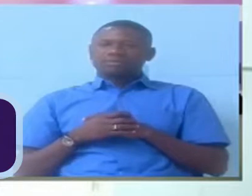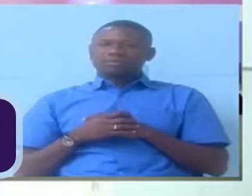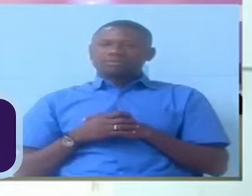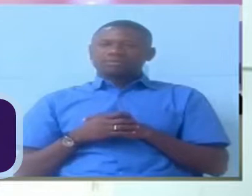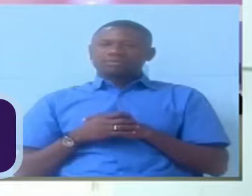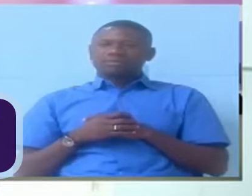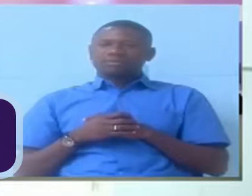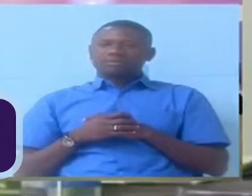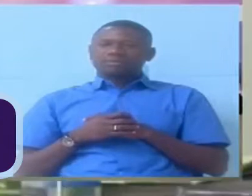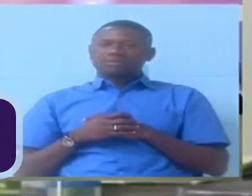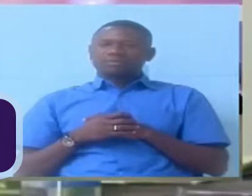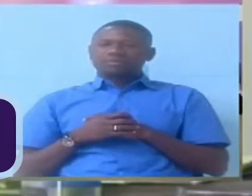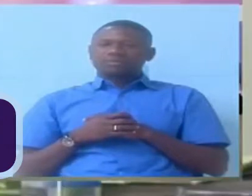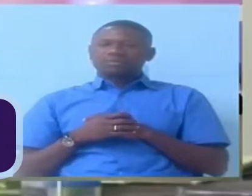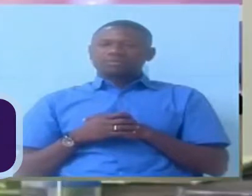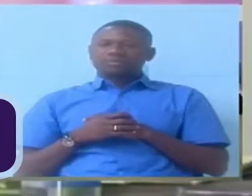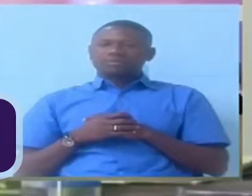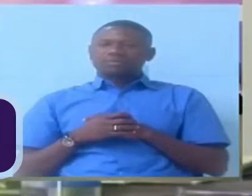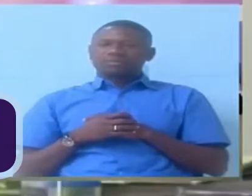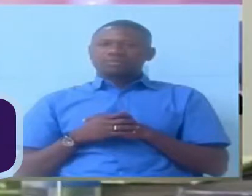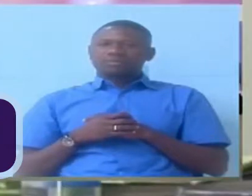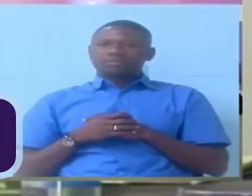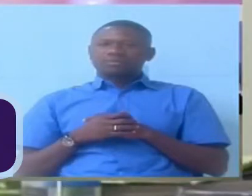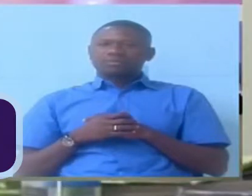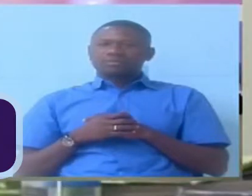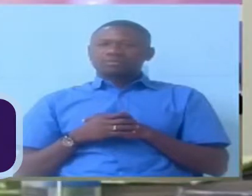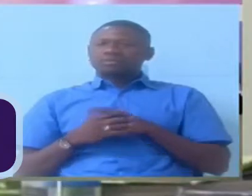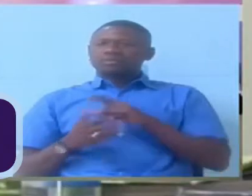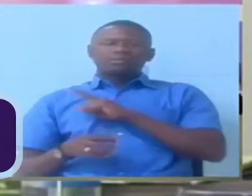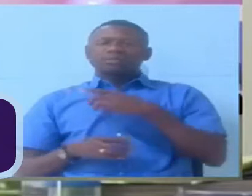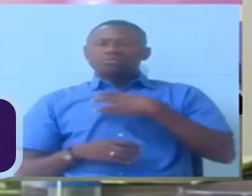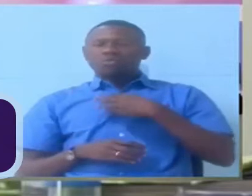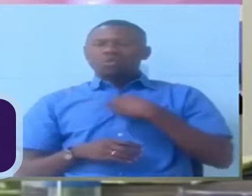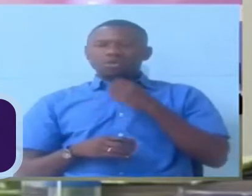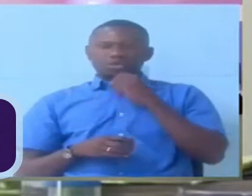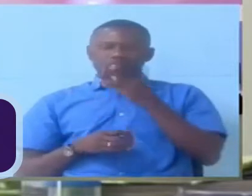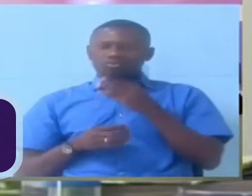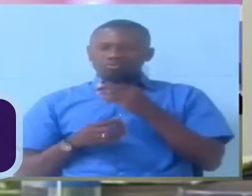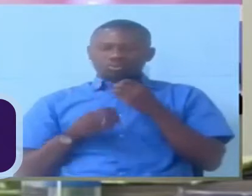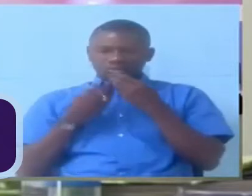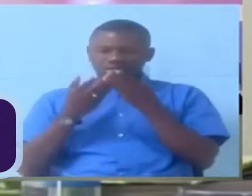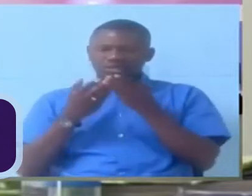Malongonya. Because in O levels. Kato ne O level ke.